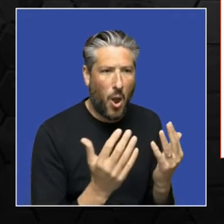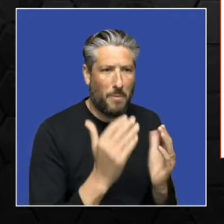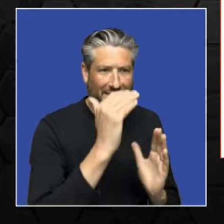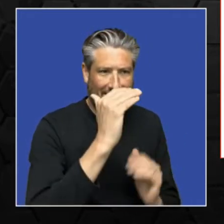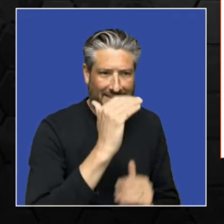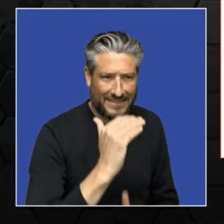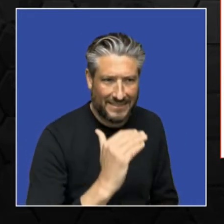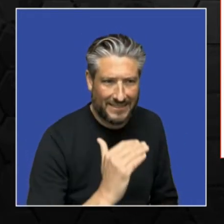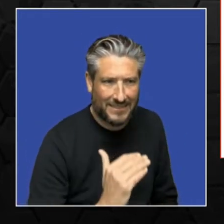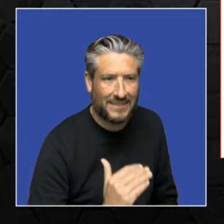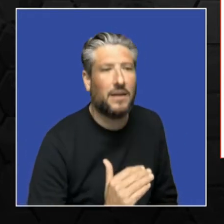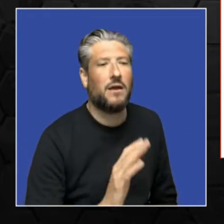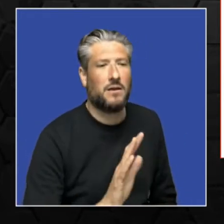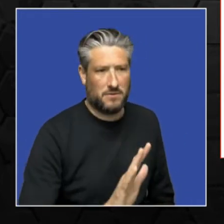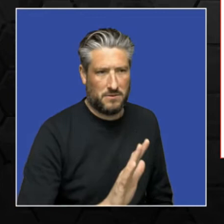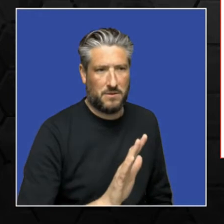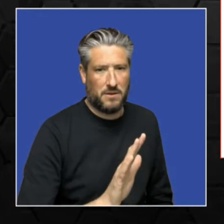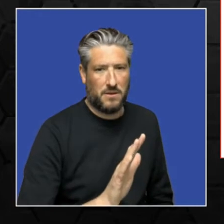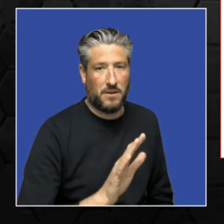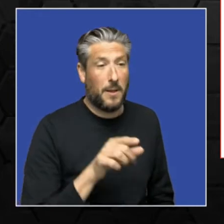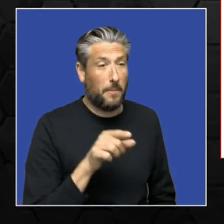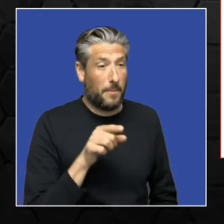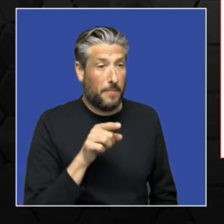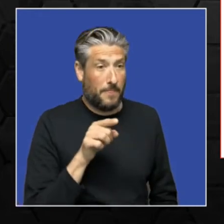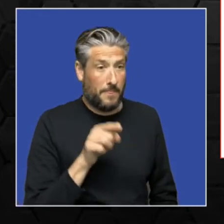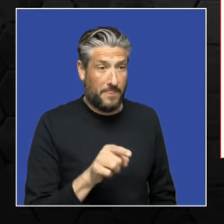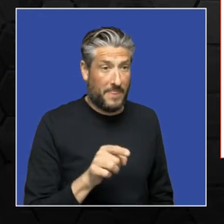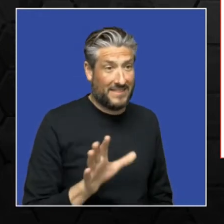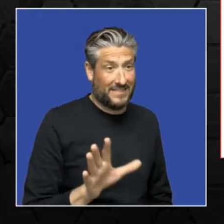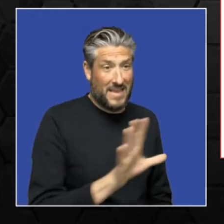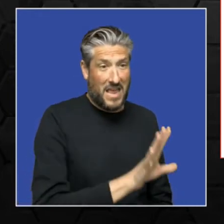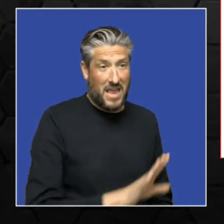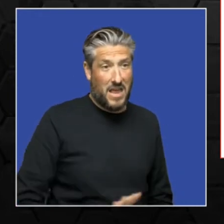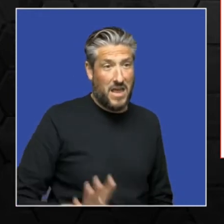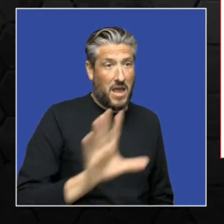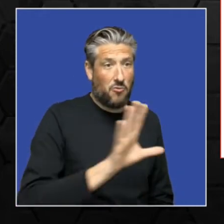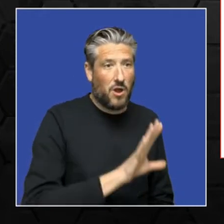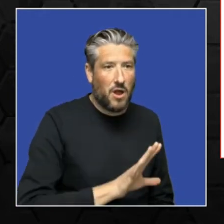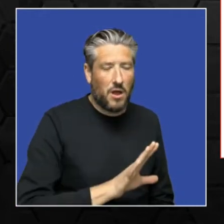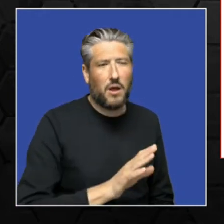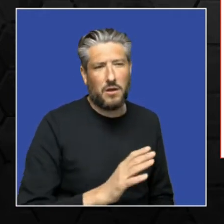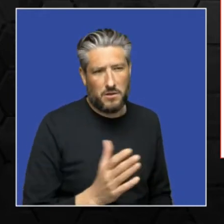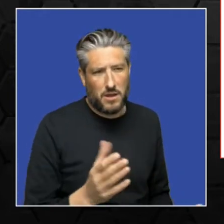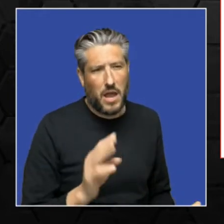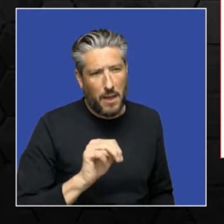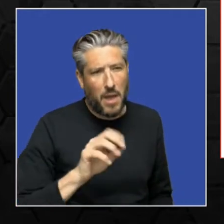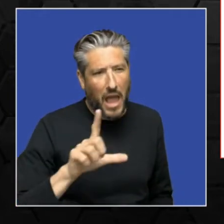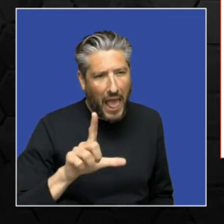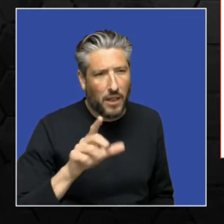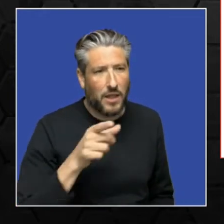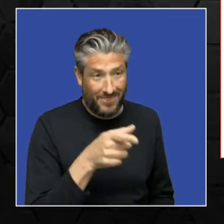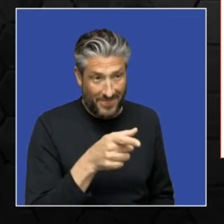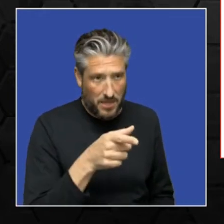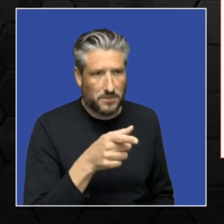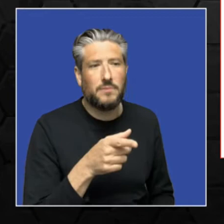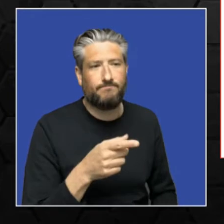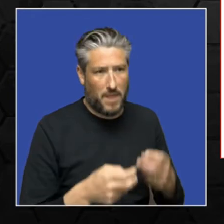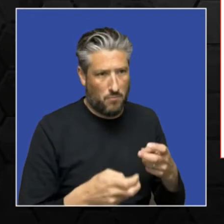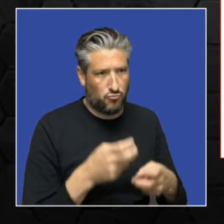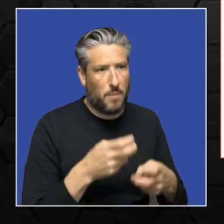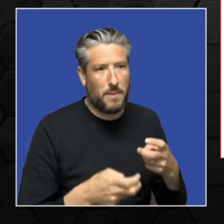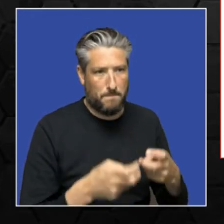it's this area, it's widely known in deep learning that it's been a problem that has existed,